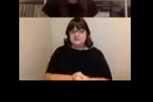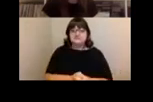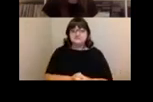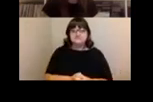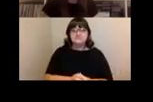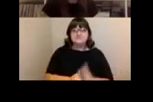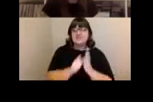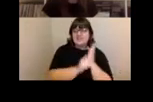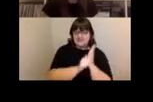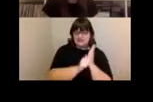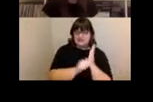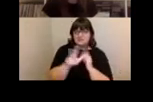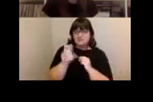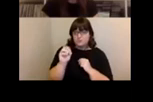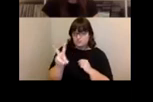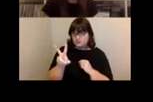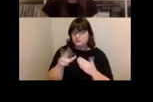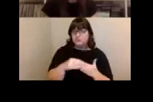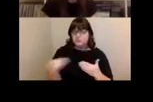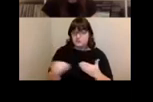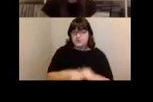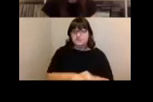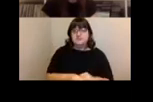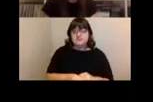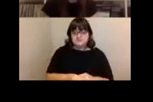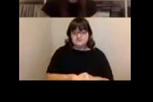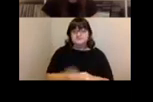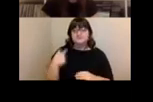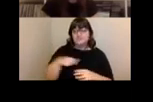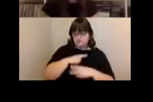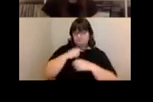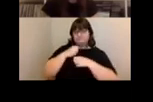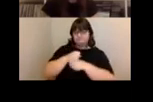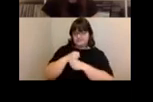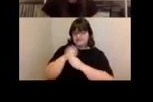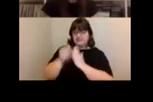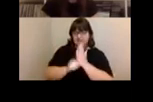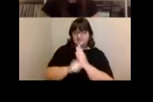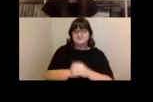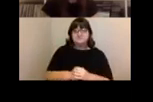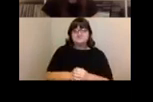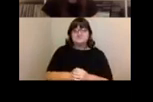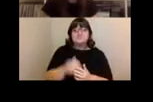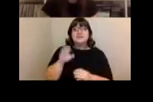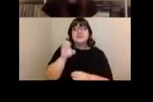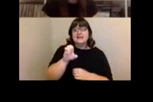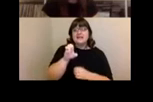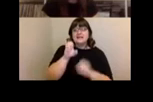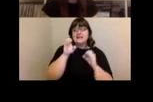Catalogs, 302, we did a catalog. And education, audience development and